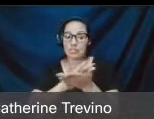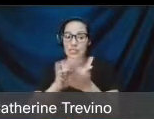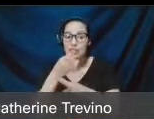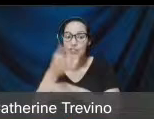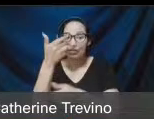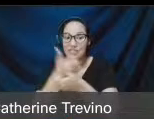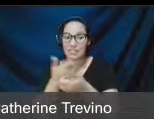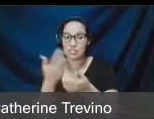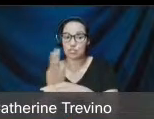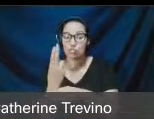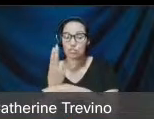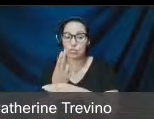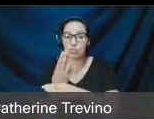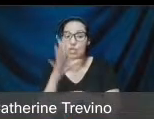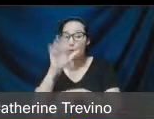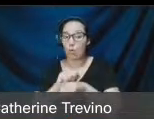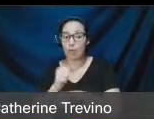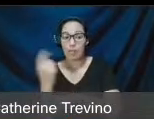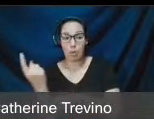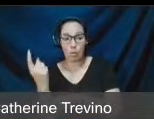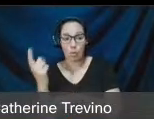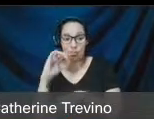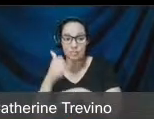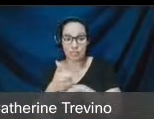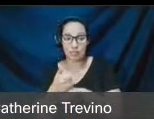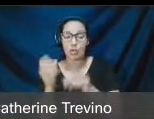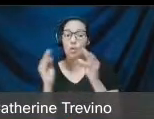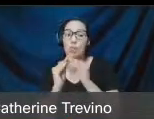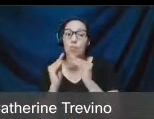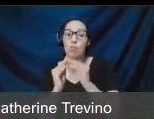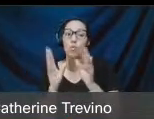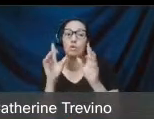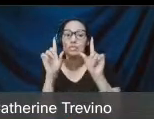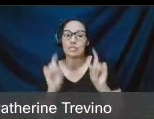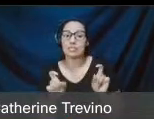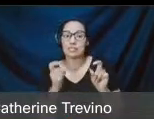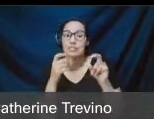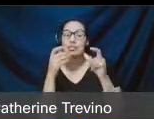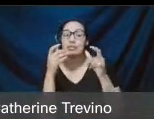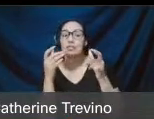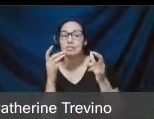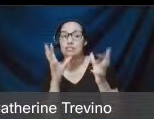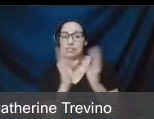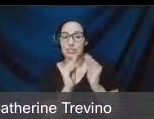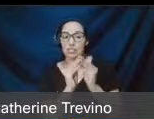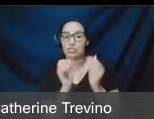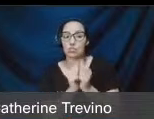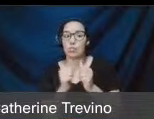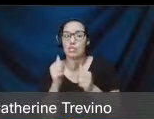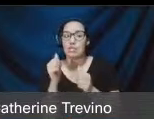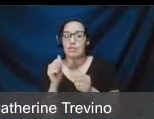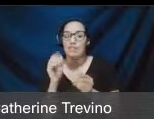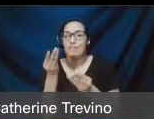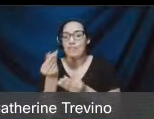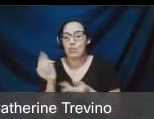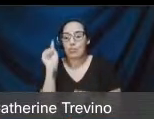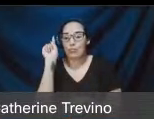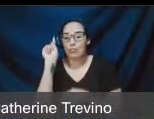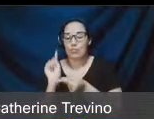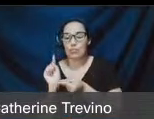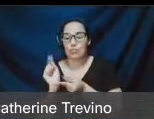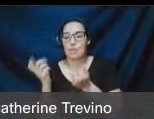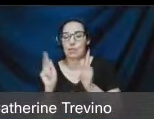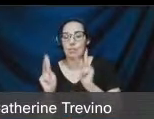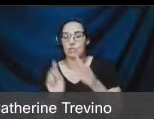use by appointment only. More testing sessions with less applicants in each session. We have staggered work